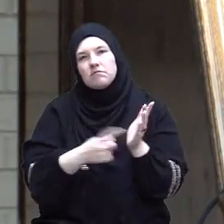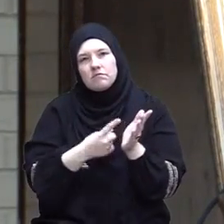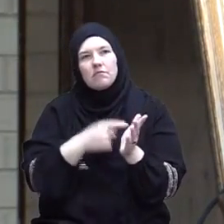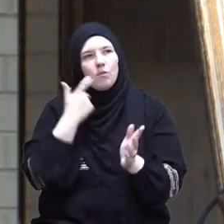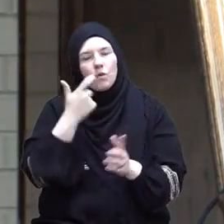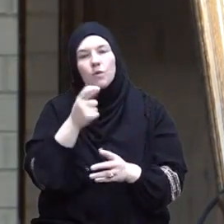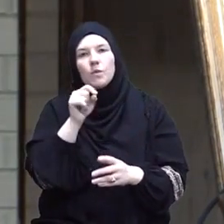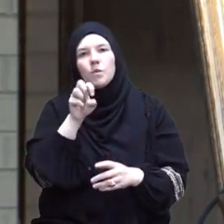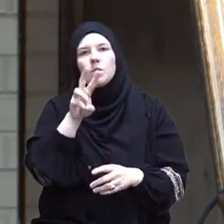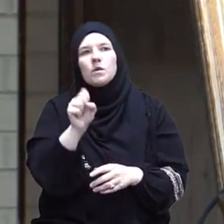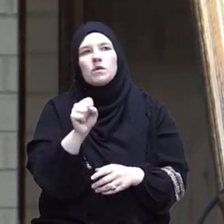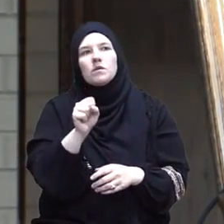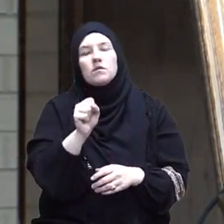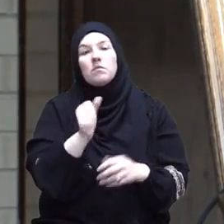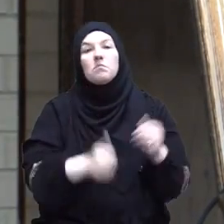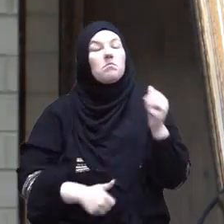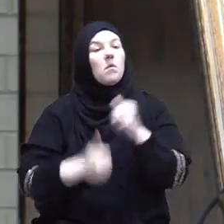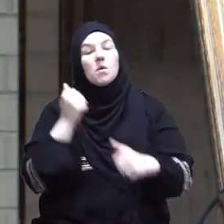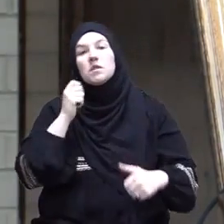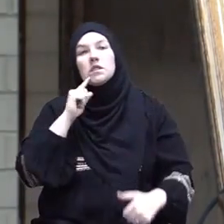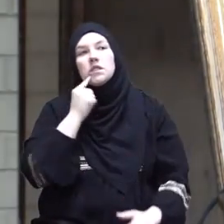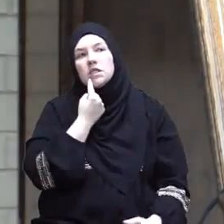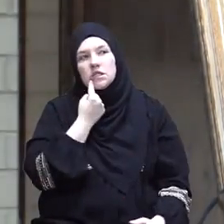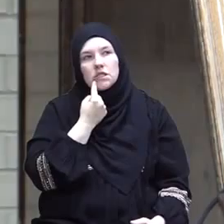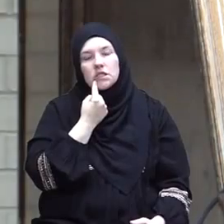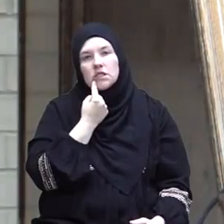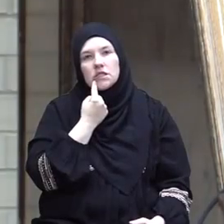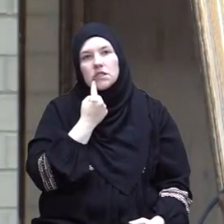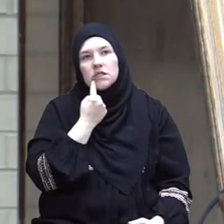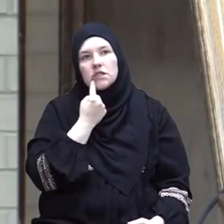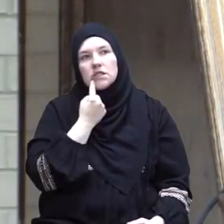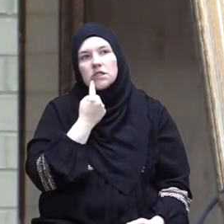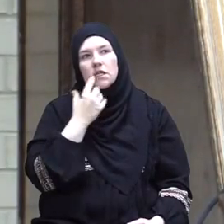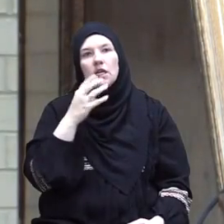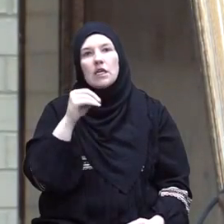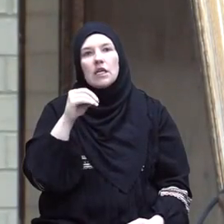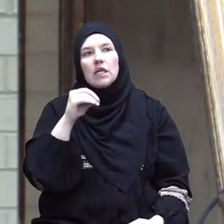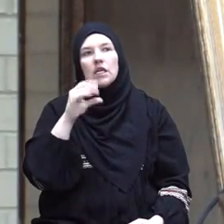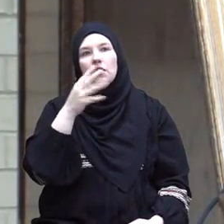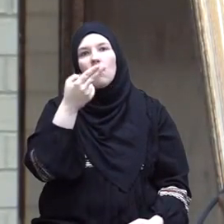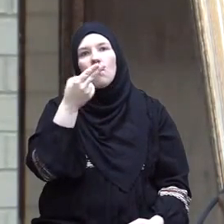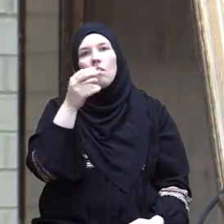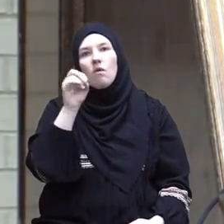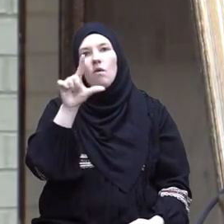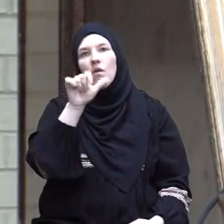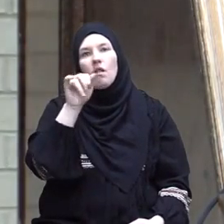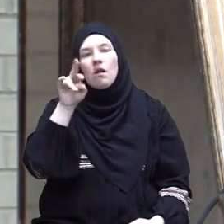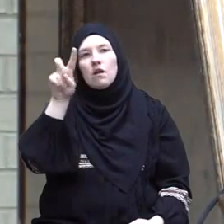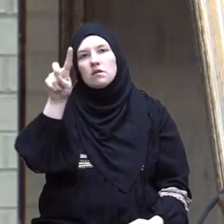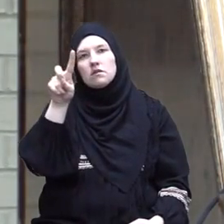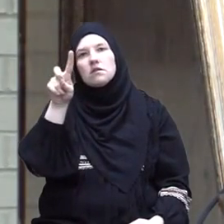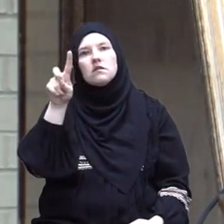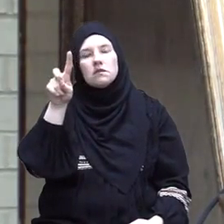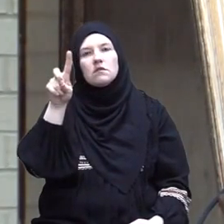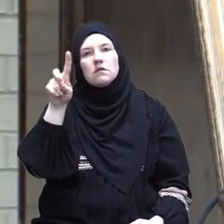the most extreme of extremists in Holland lost his bid for